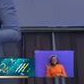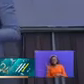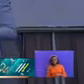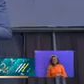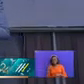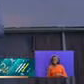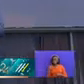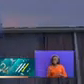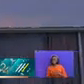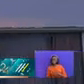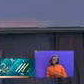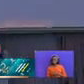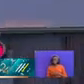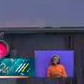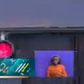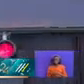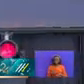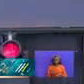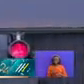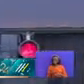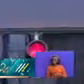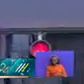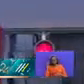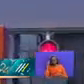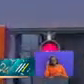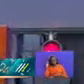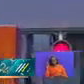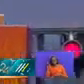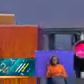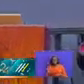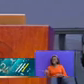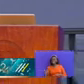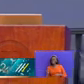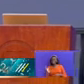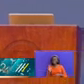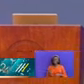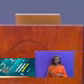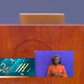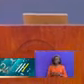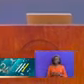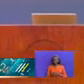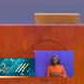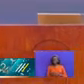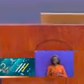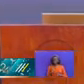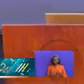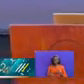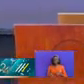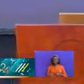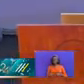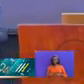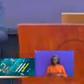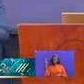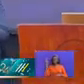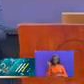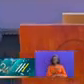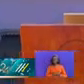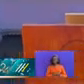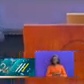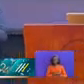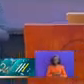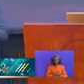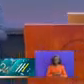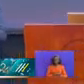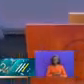of Sodom and that is what is happening in our High School Bishop Kea the enemy is not a